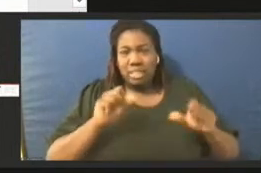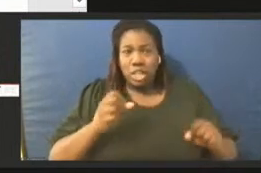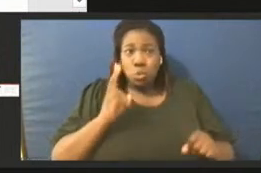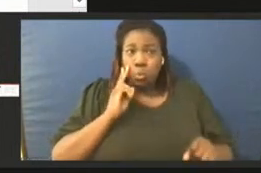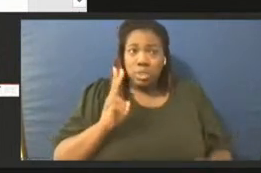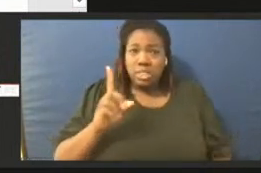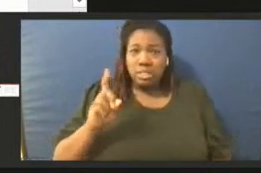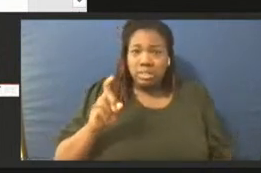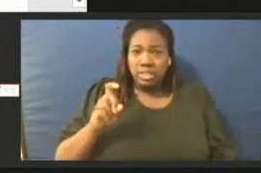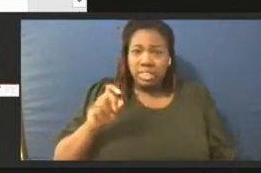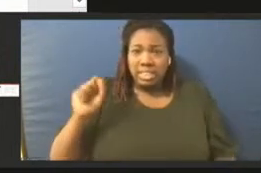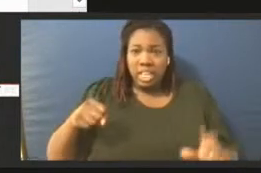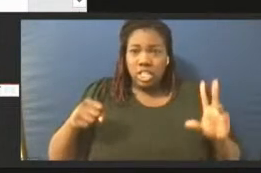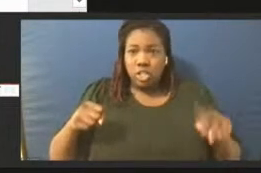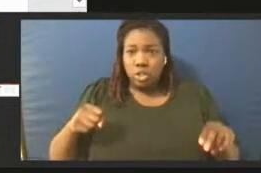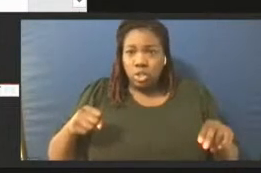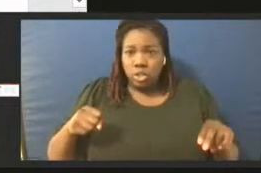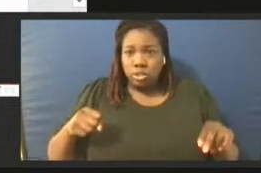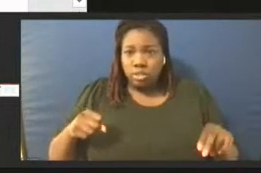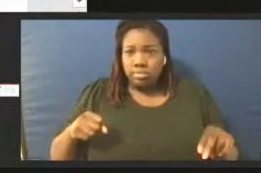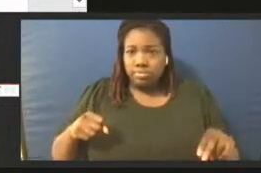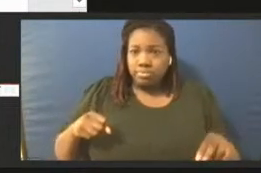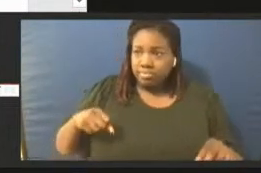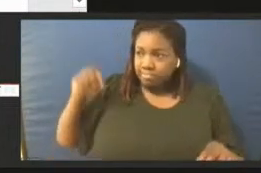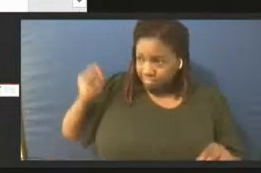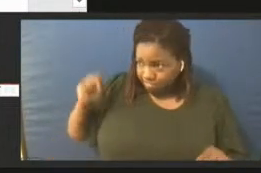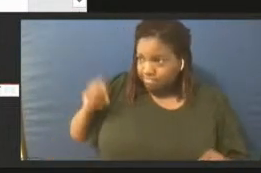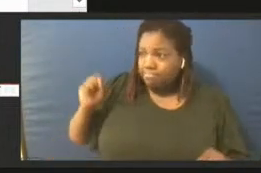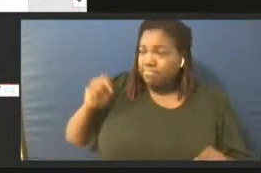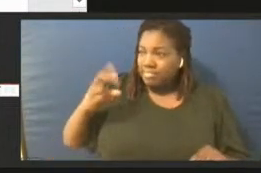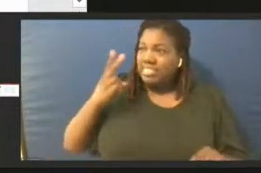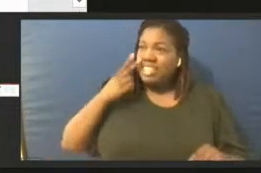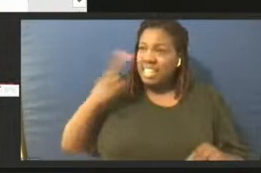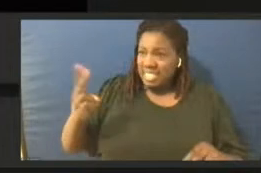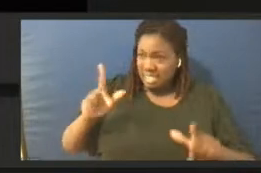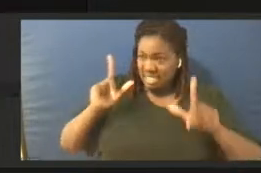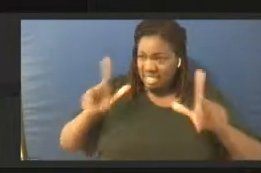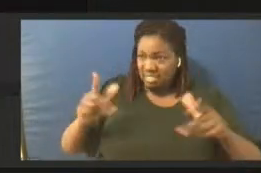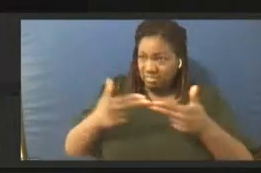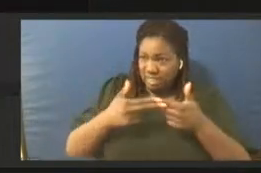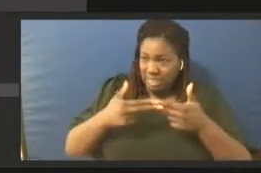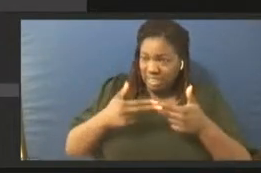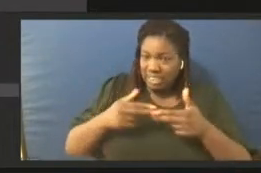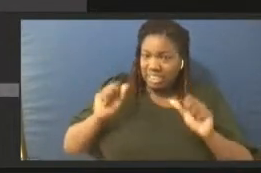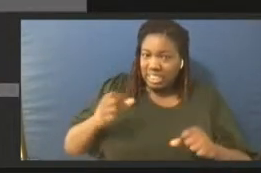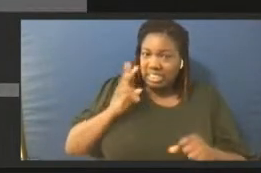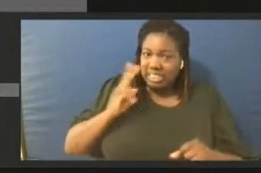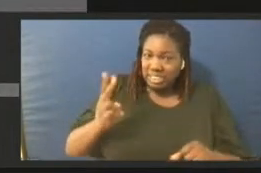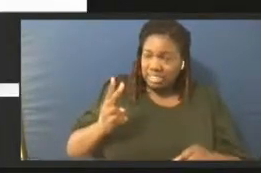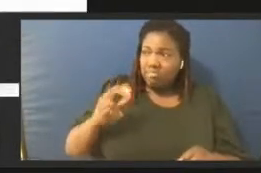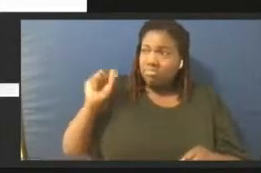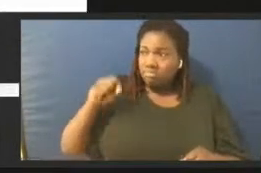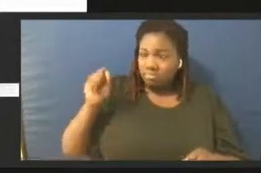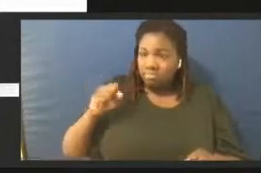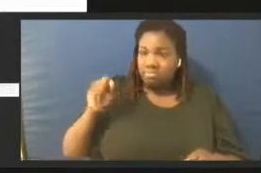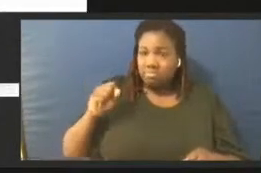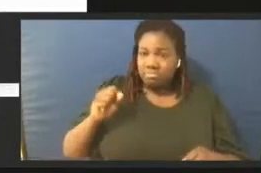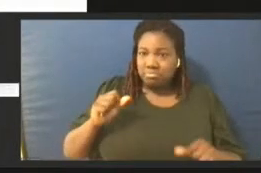Oh, no. At this point, we do see the slide deck. It's, yes, I believe it is